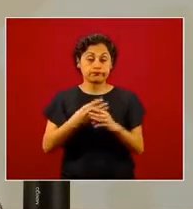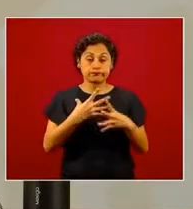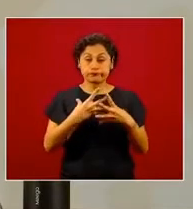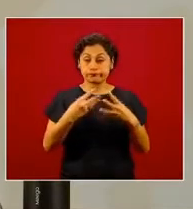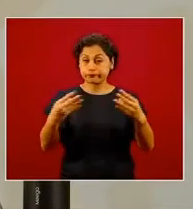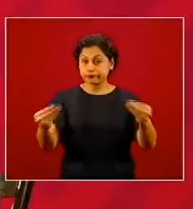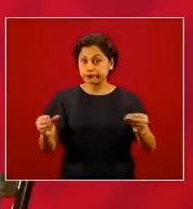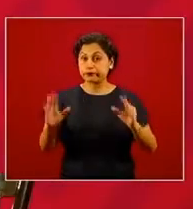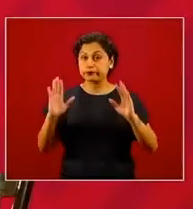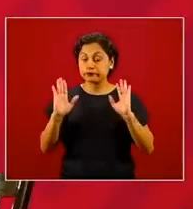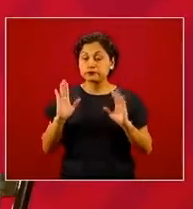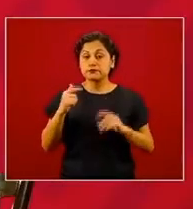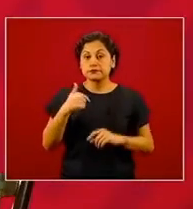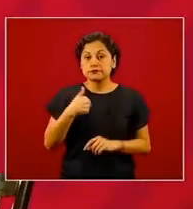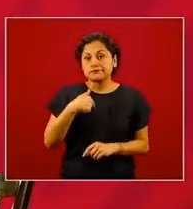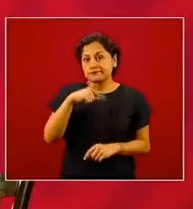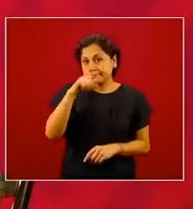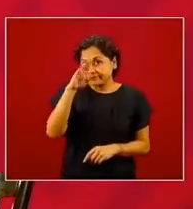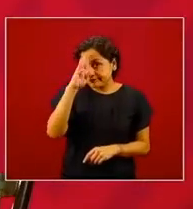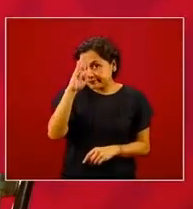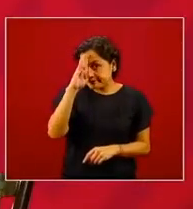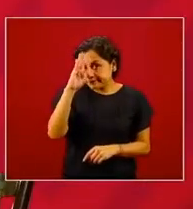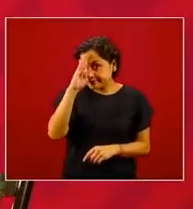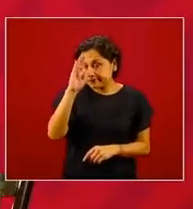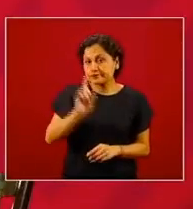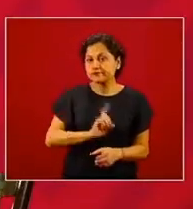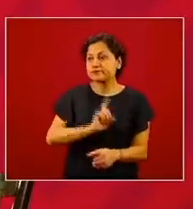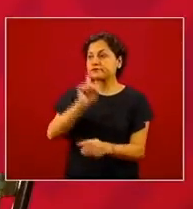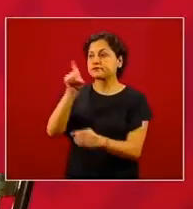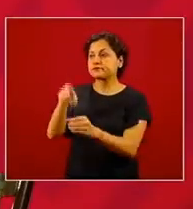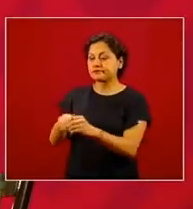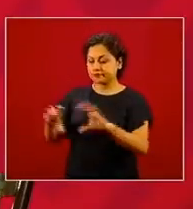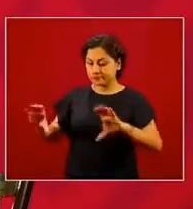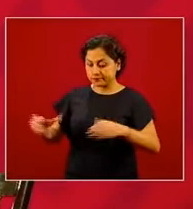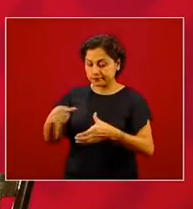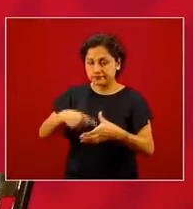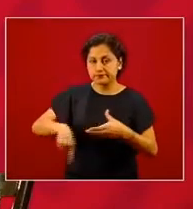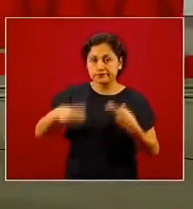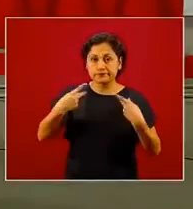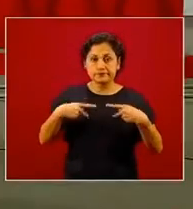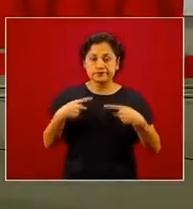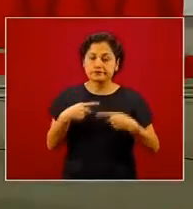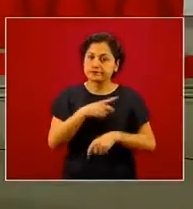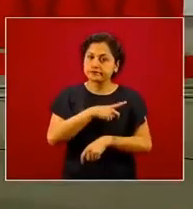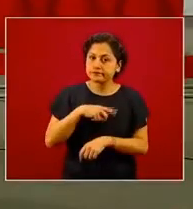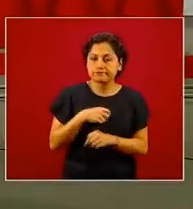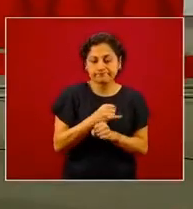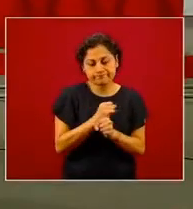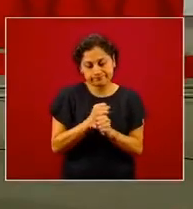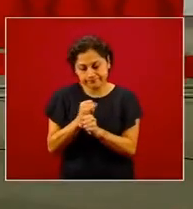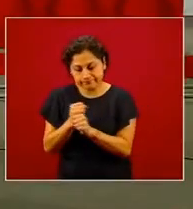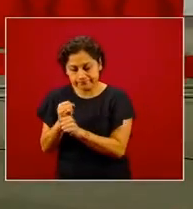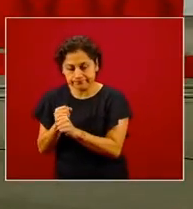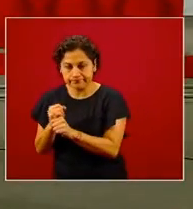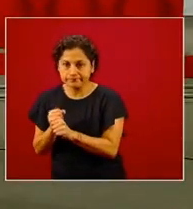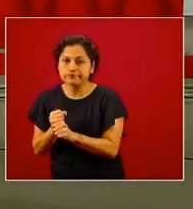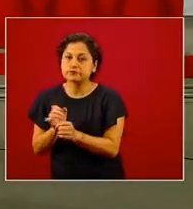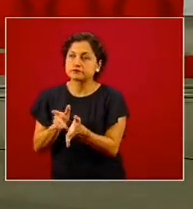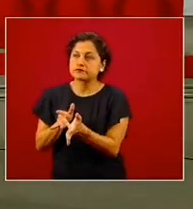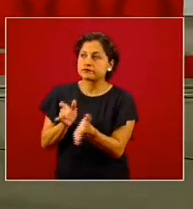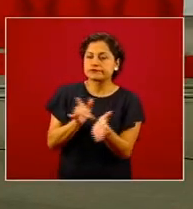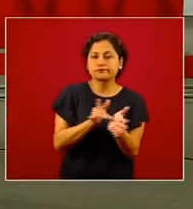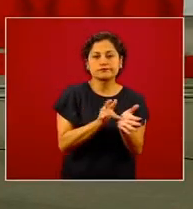expect that among some of the roles will be the analysis of all of what we've seen